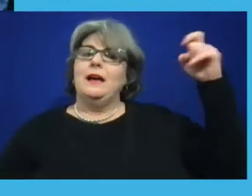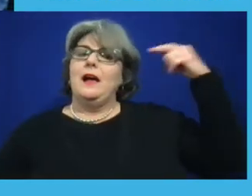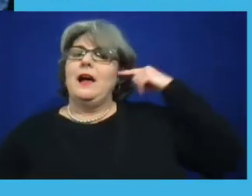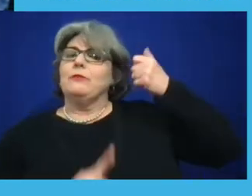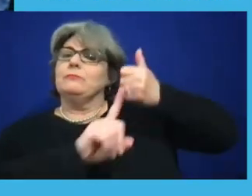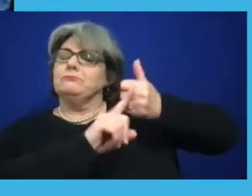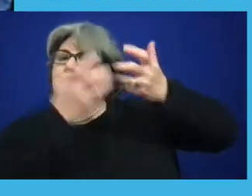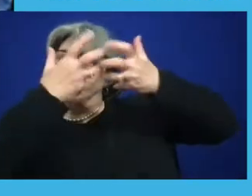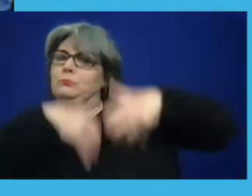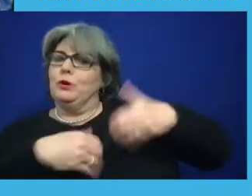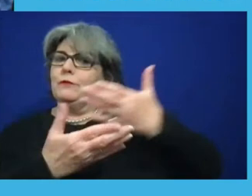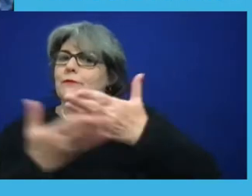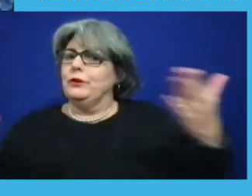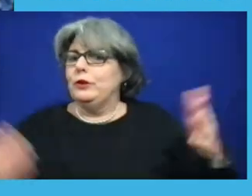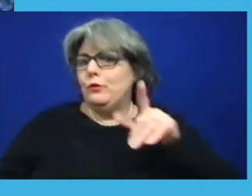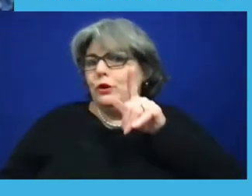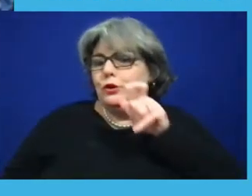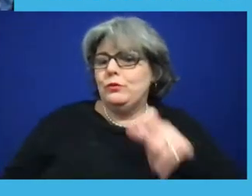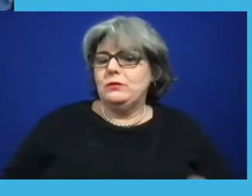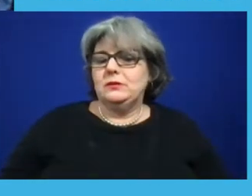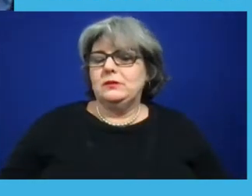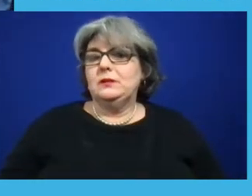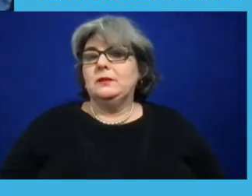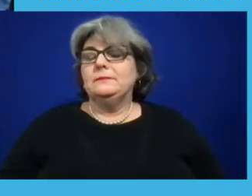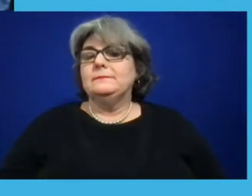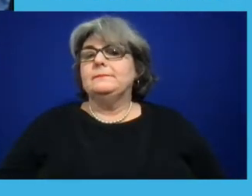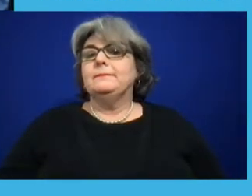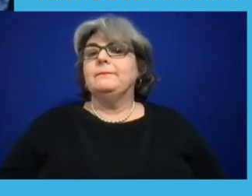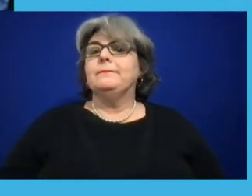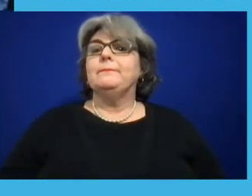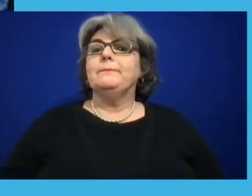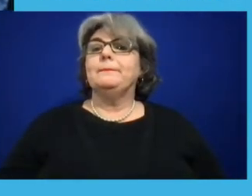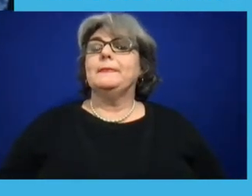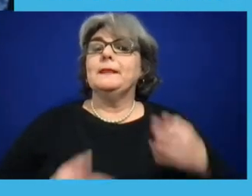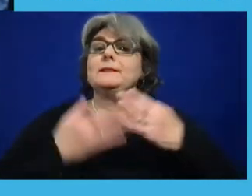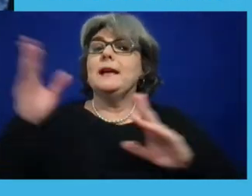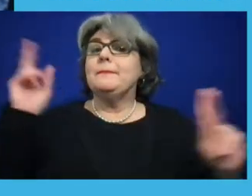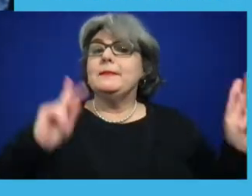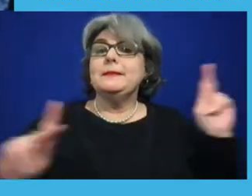And who's going to fight to actually make our democracy work for you?